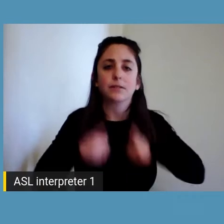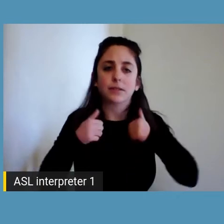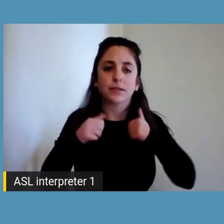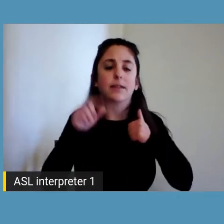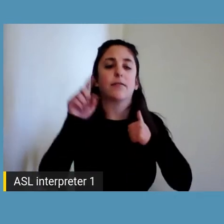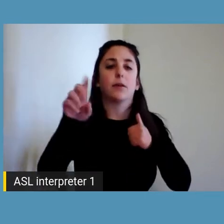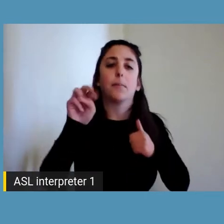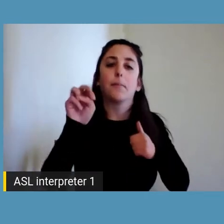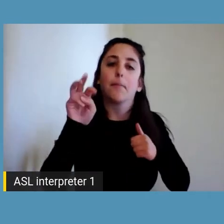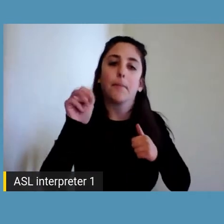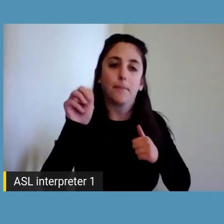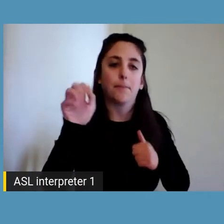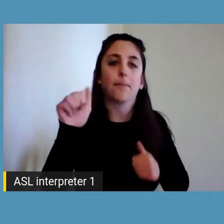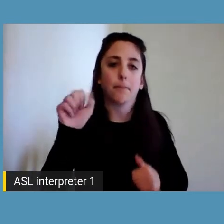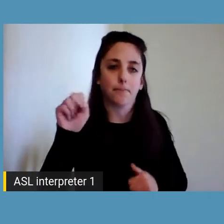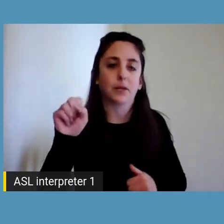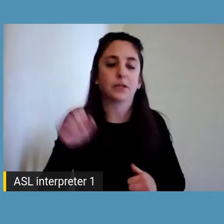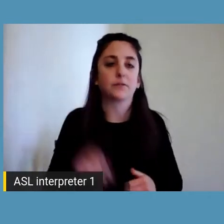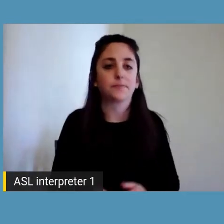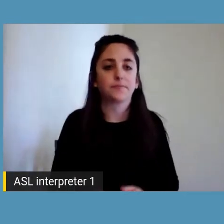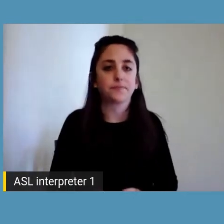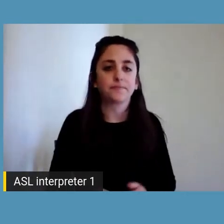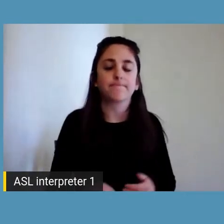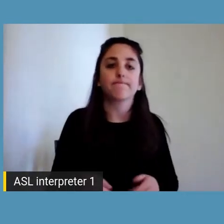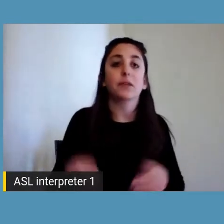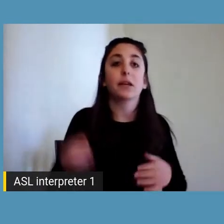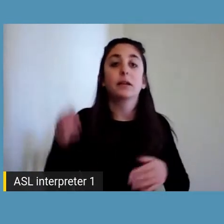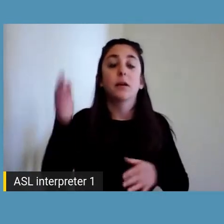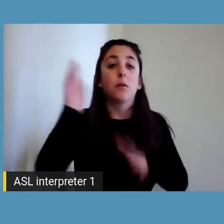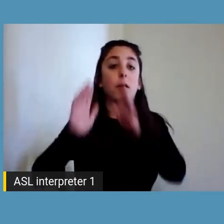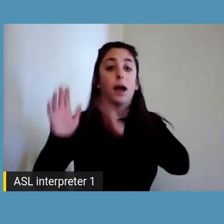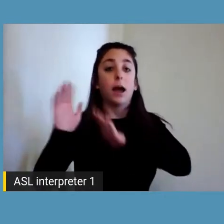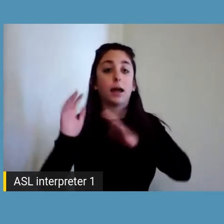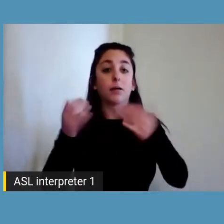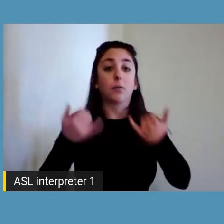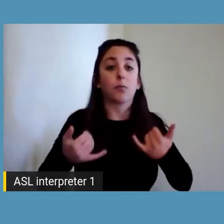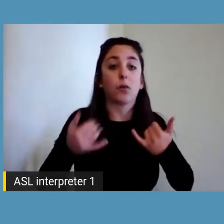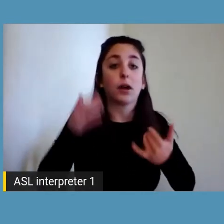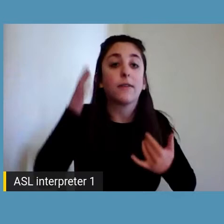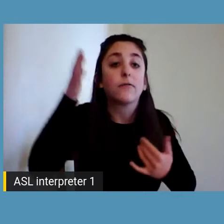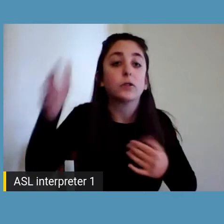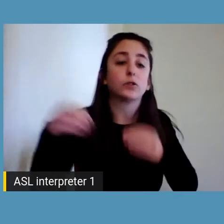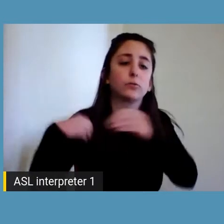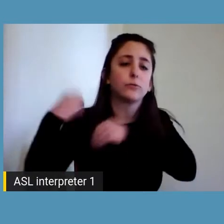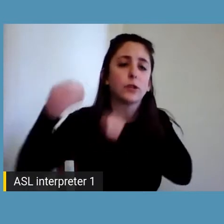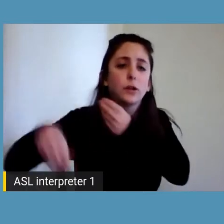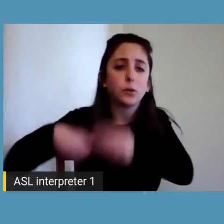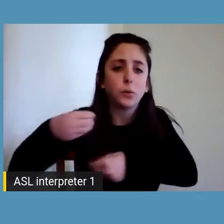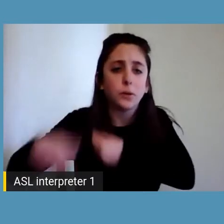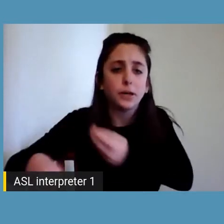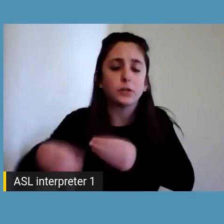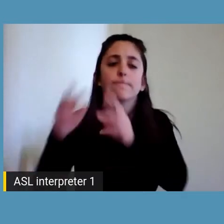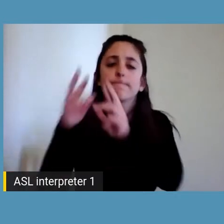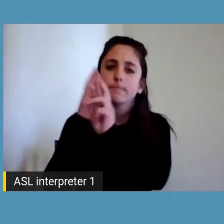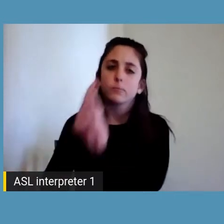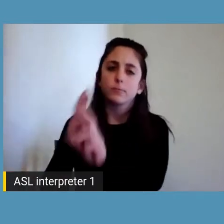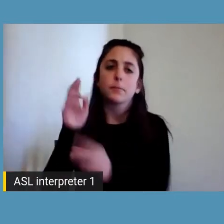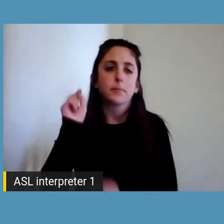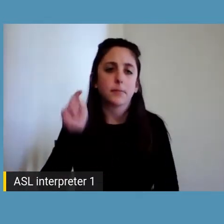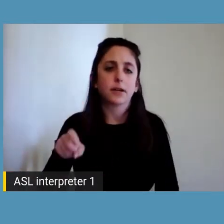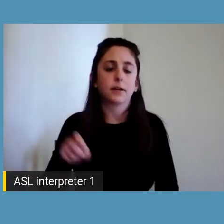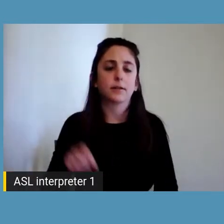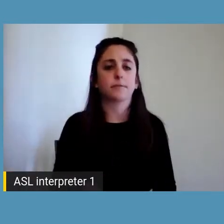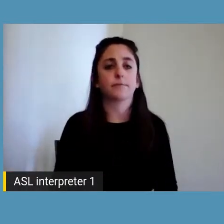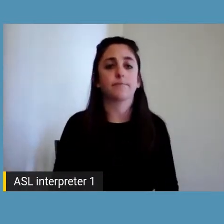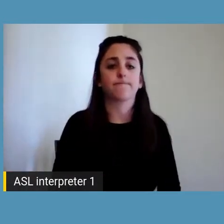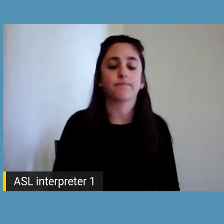living communities, their elders both past and present, as well as future generations. We, the Digital